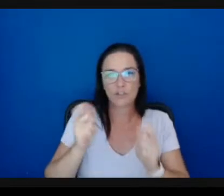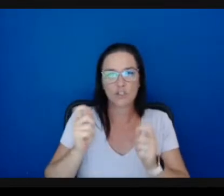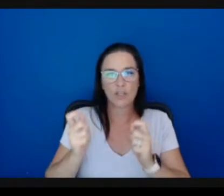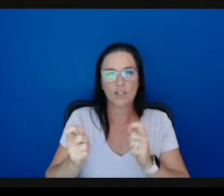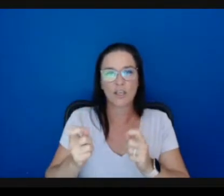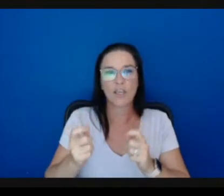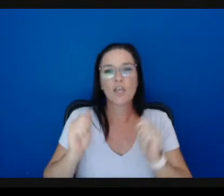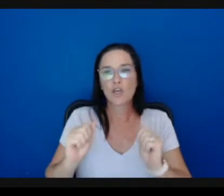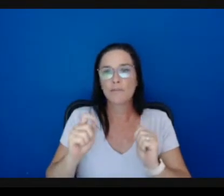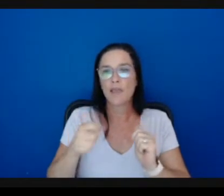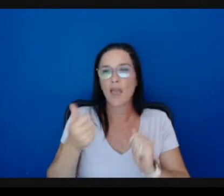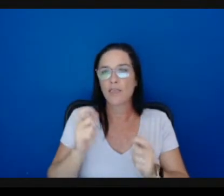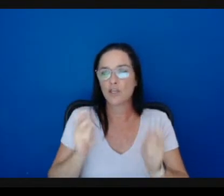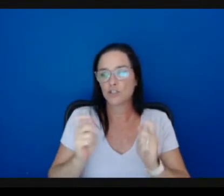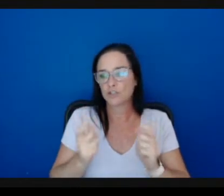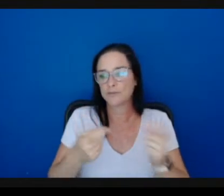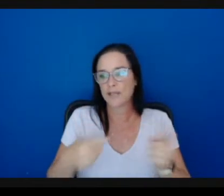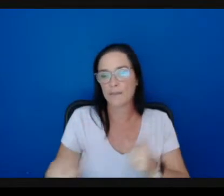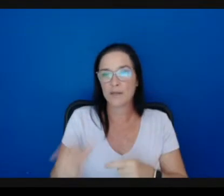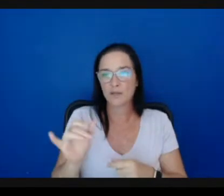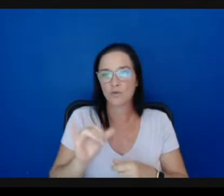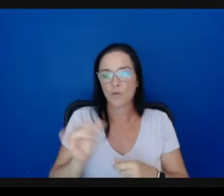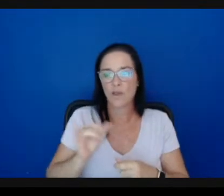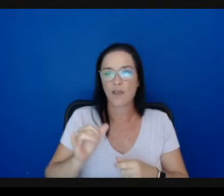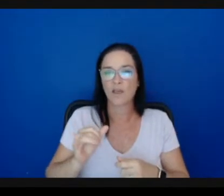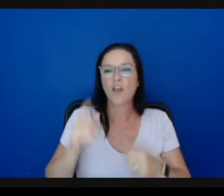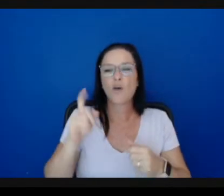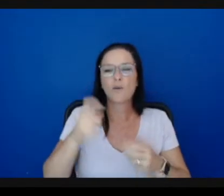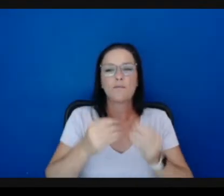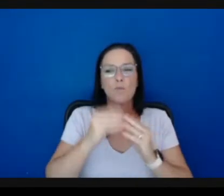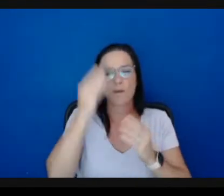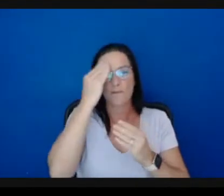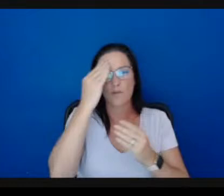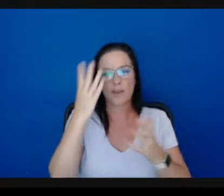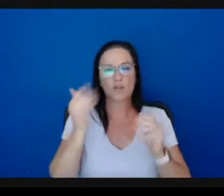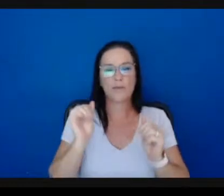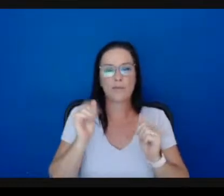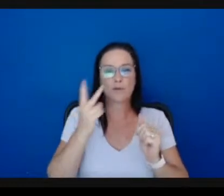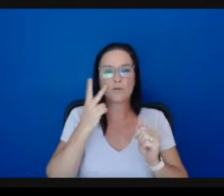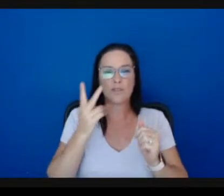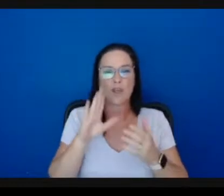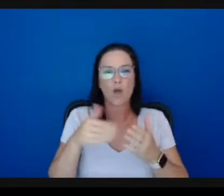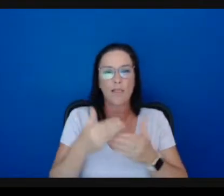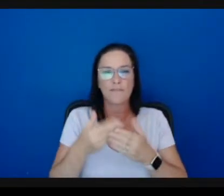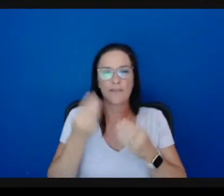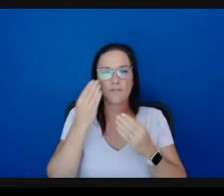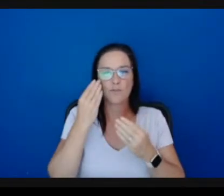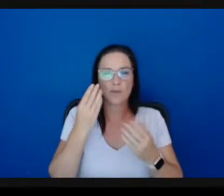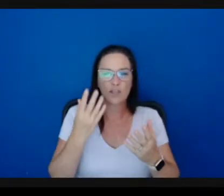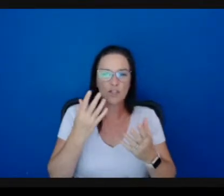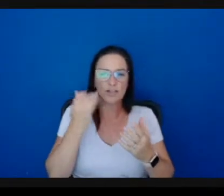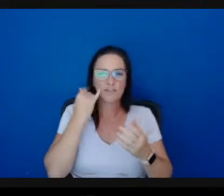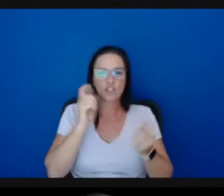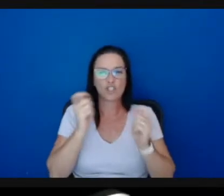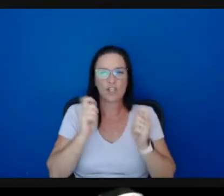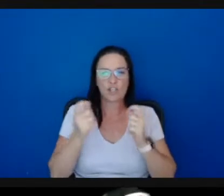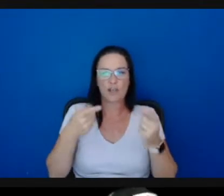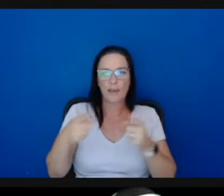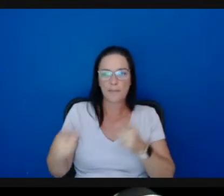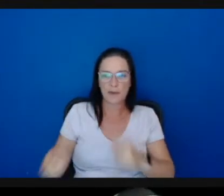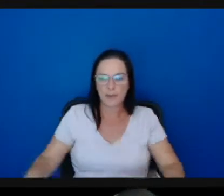happening as well, and we'll need more data to see what the effects actually are. But as I pointed out in our summary at the start, it's really